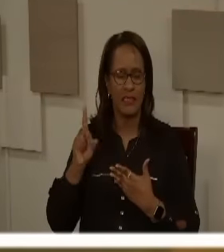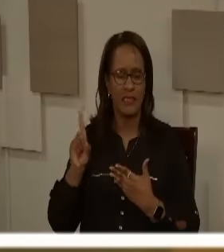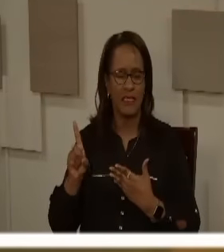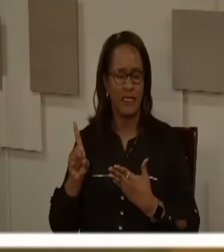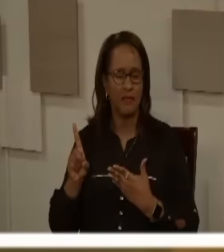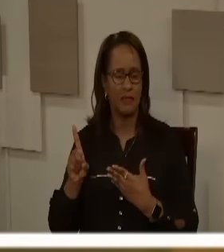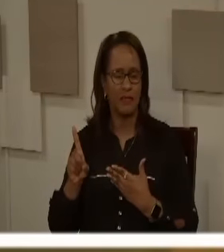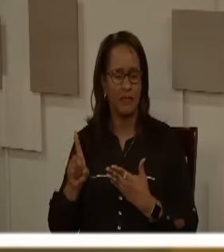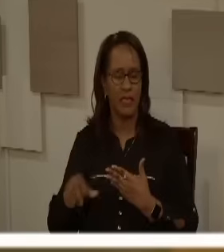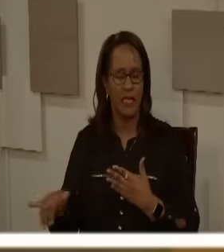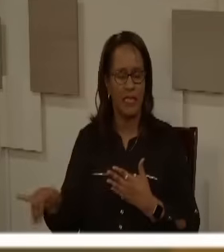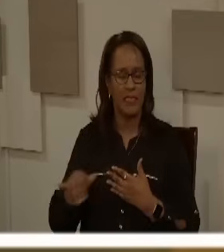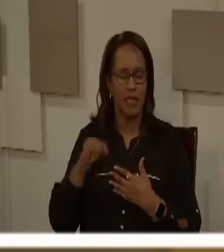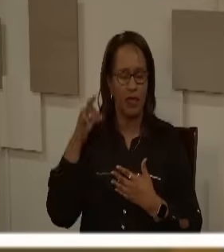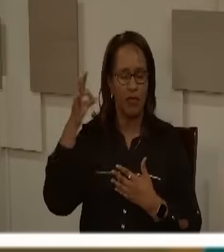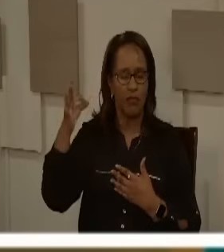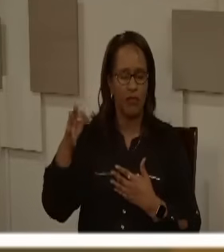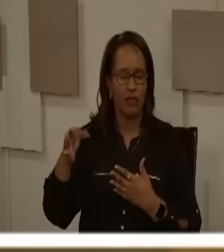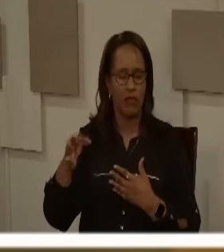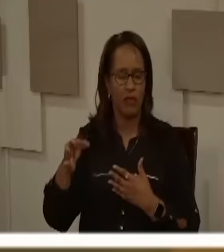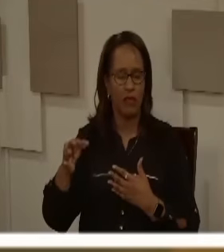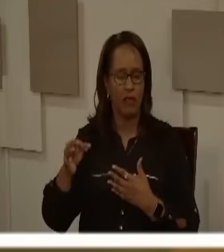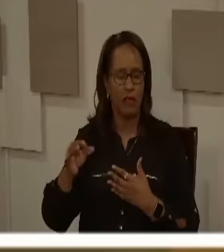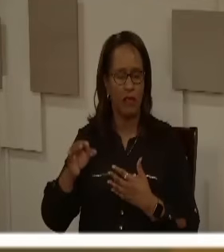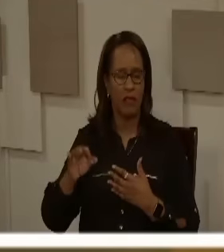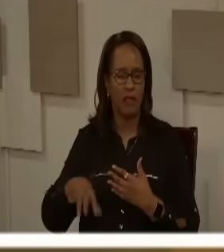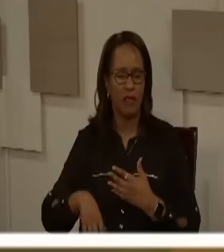oh, John told us, from his side